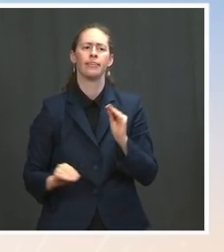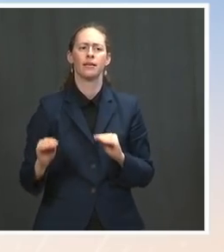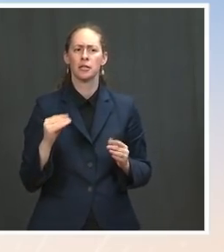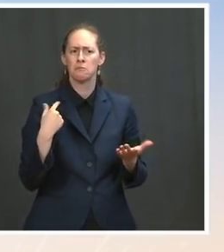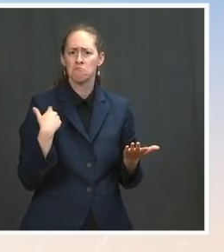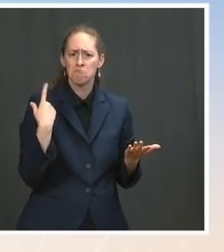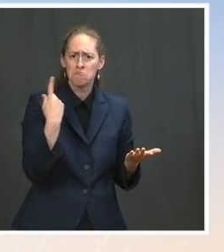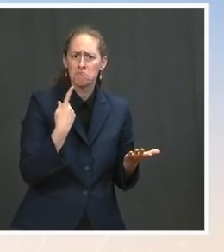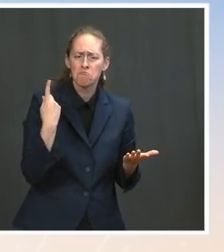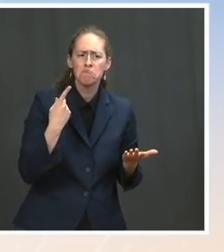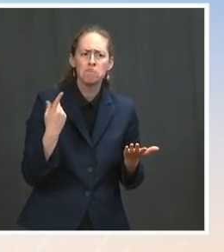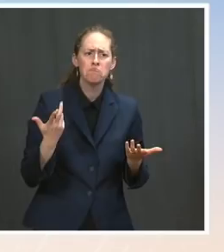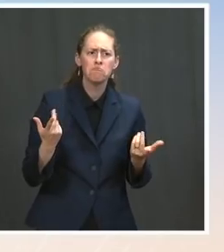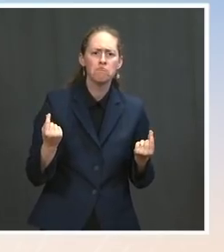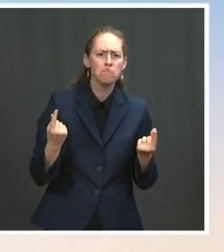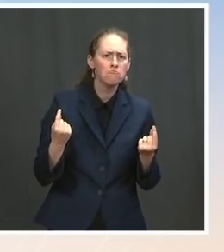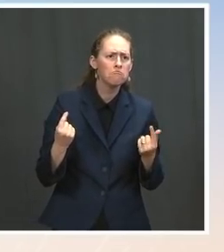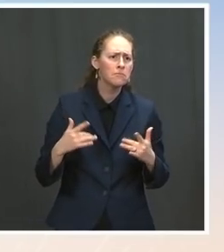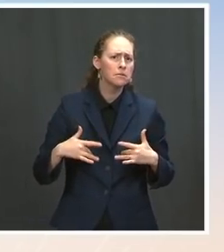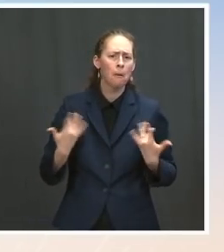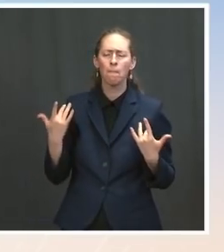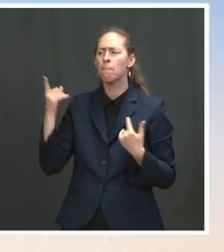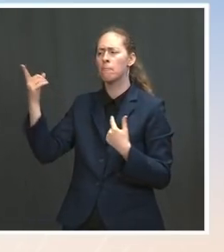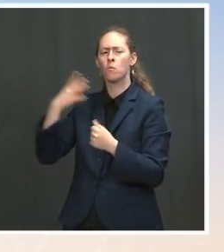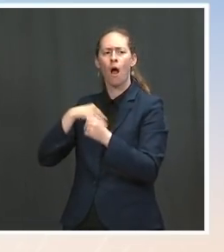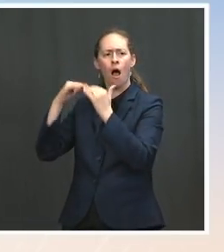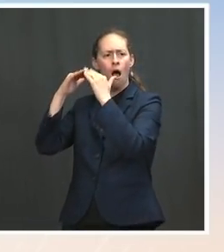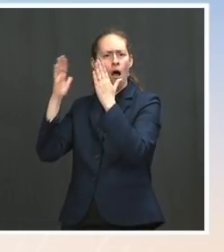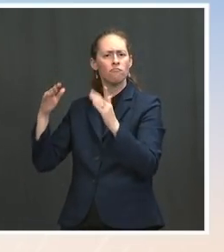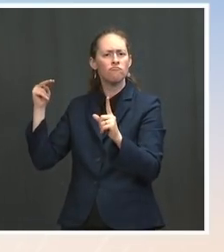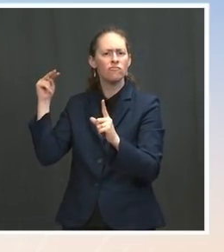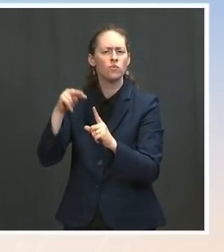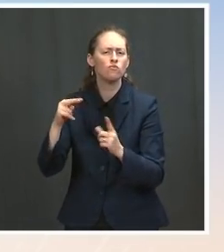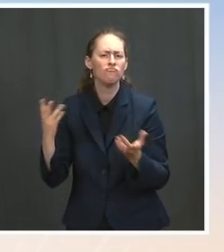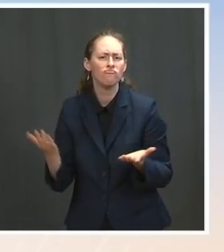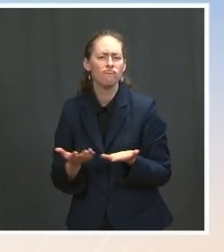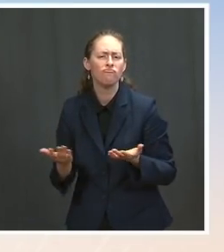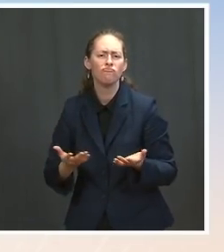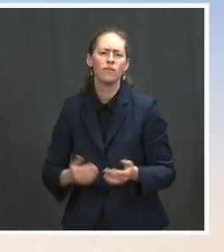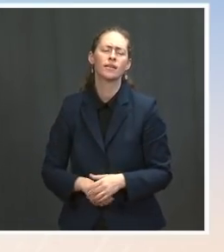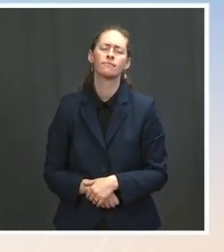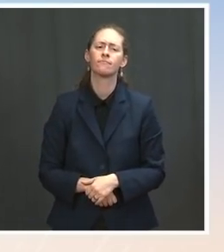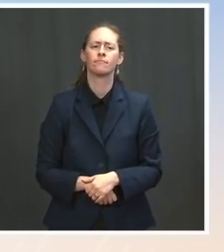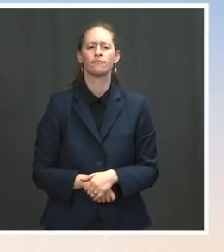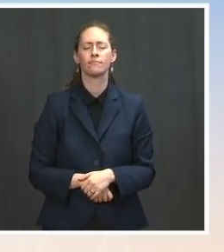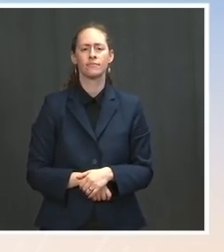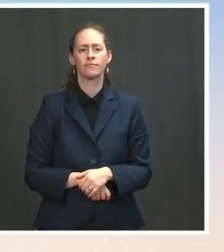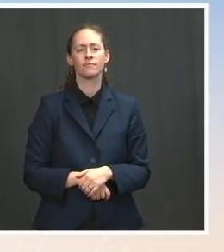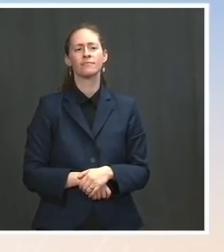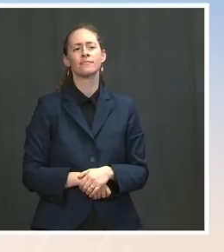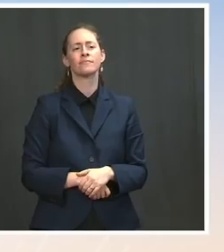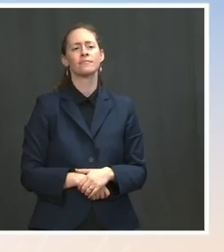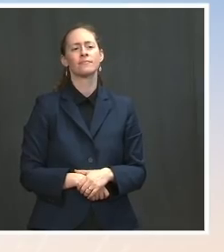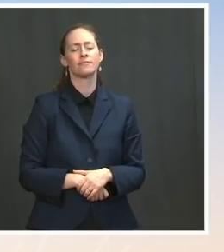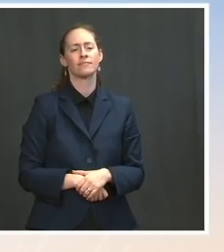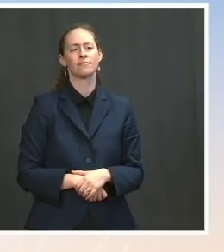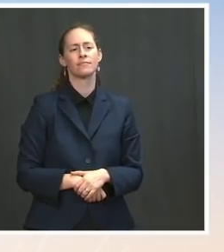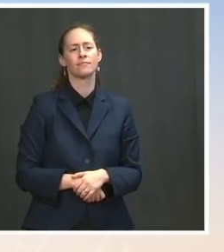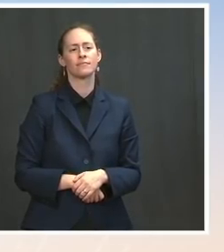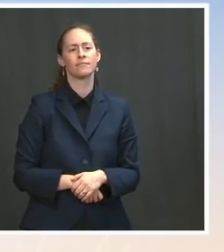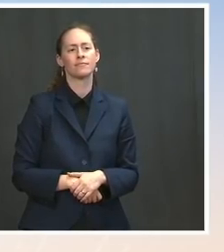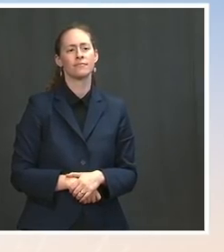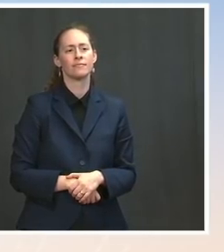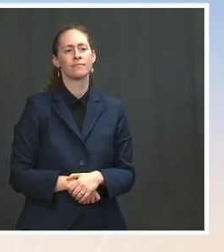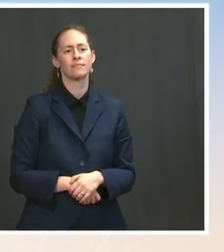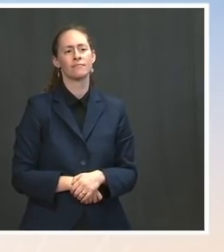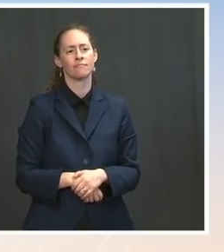Well, first I would say that one of the ways anyone can know out there about how much the president cares about student debt and student